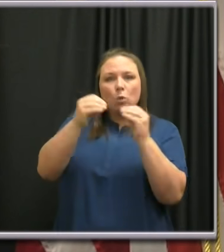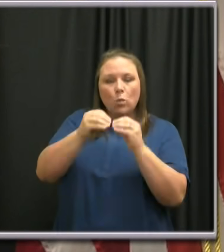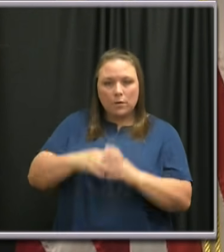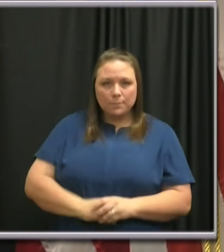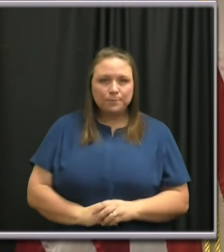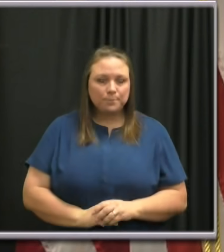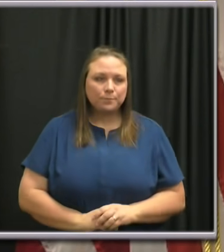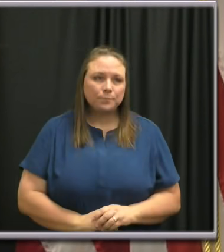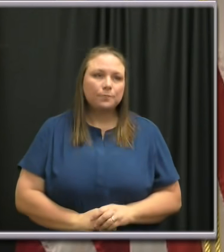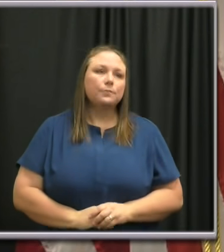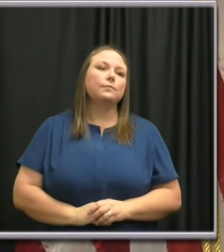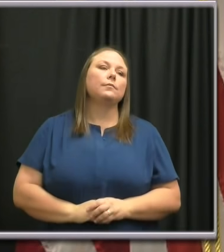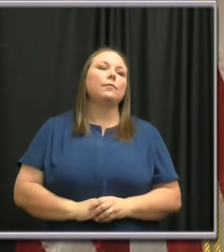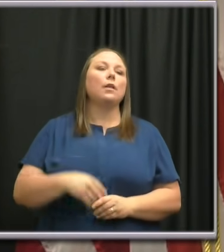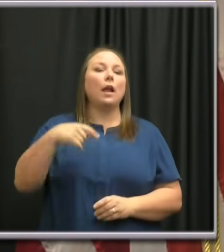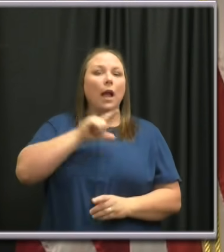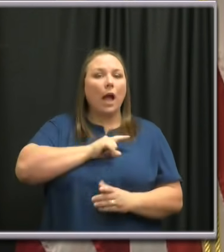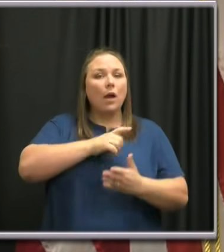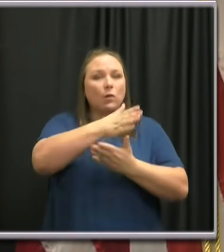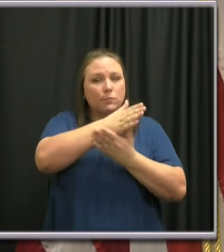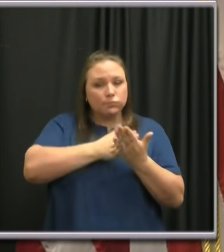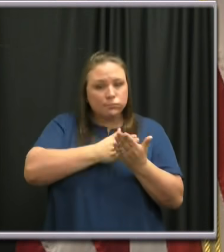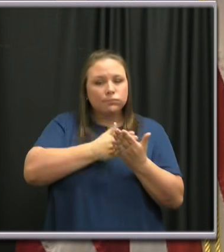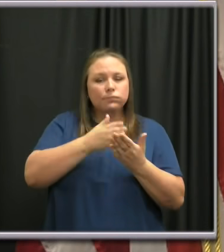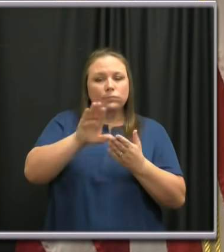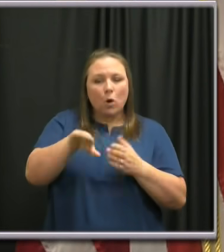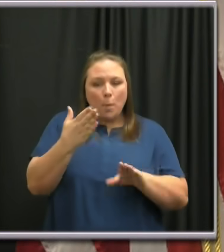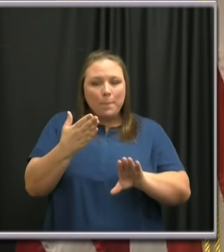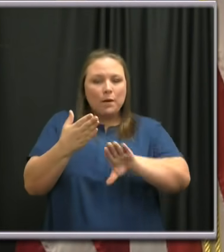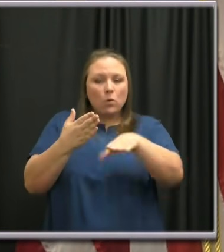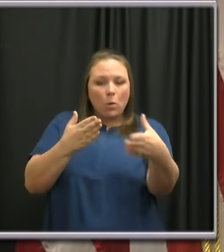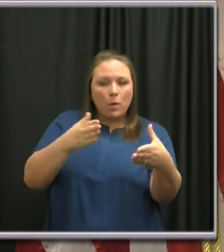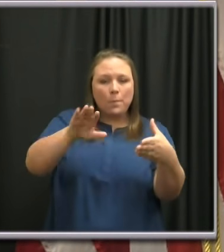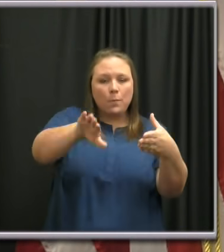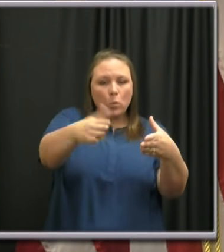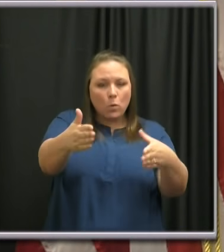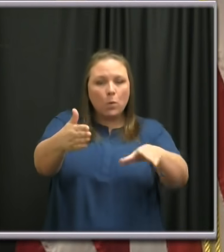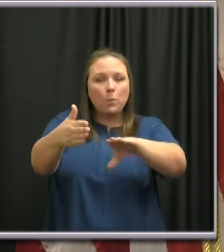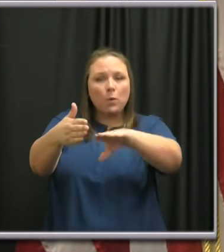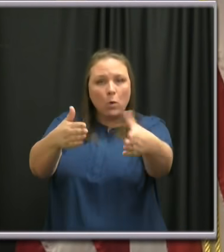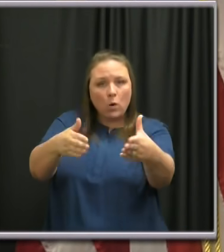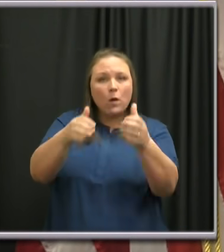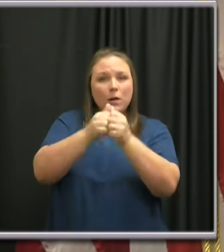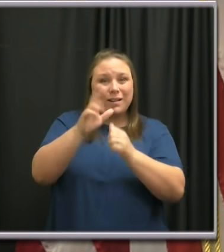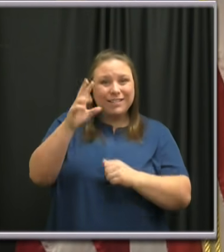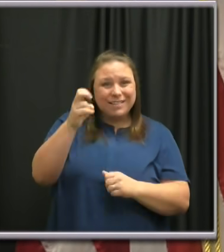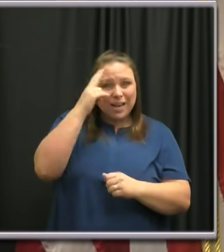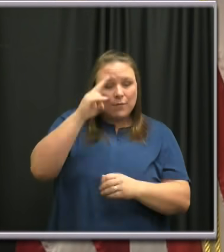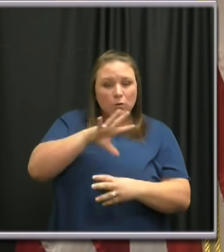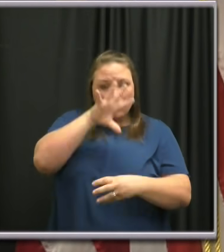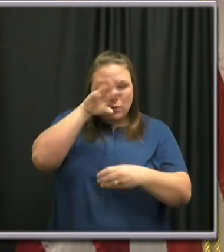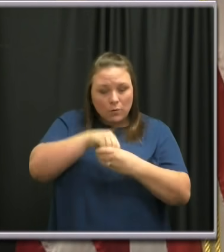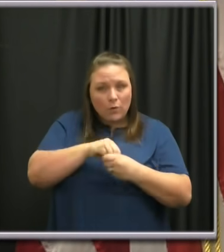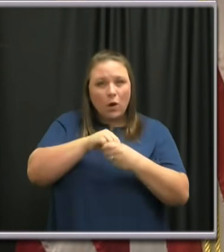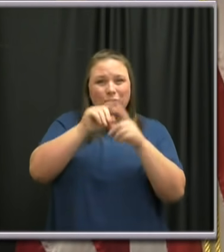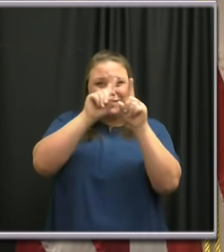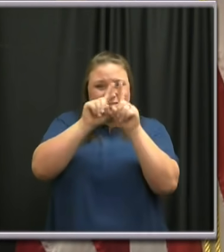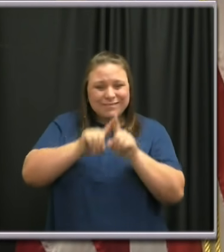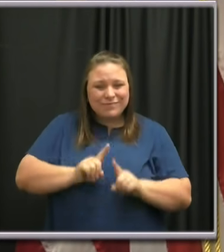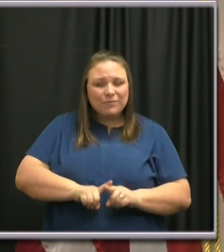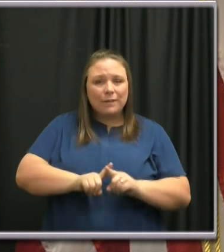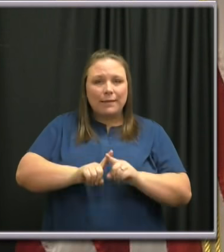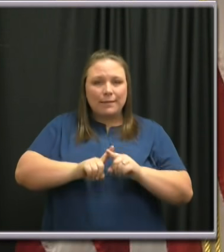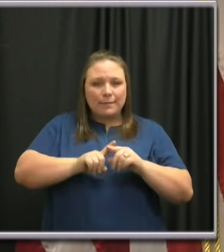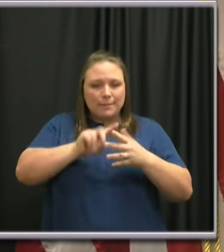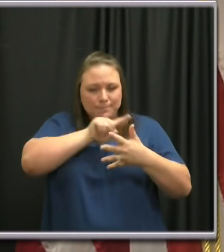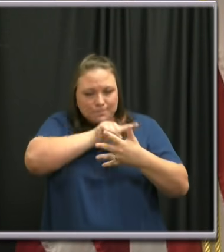The phased data-driven framework for the roadmap for reopening Nashville contains metrics for carefully